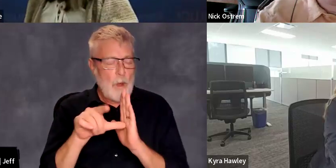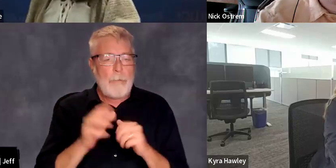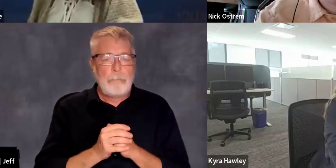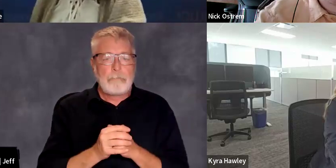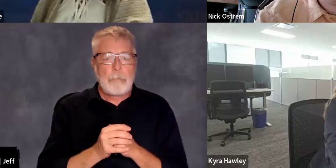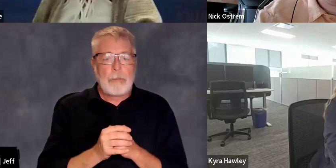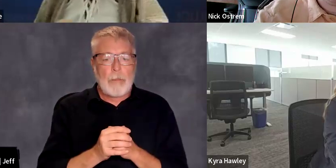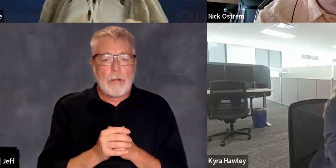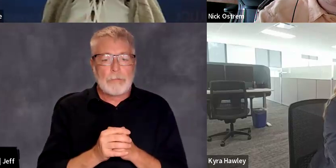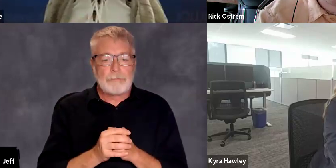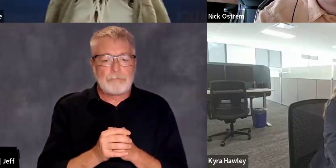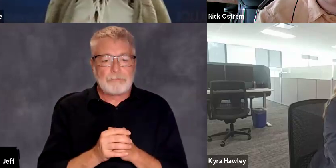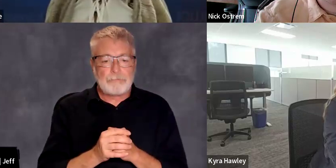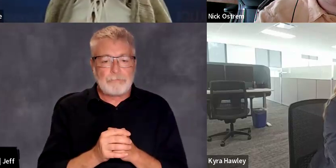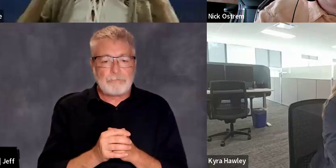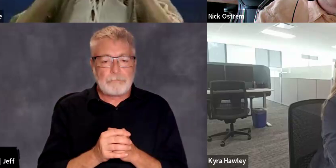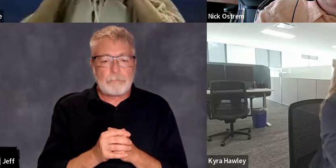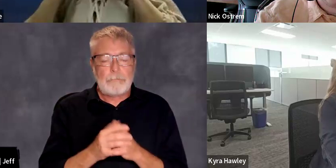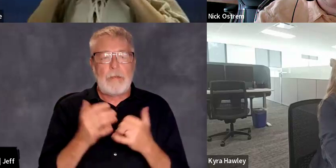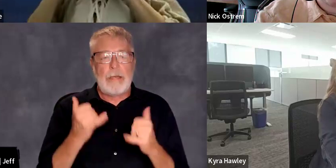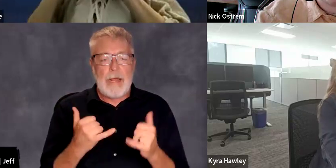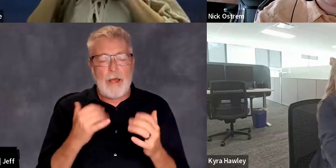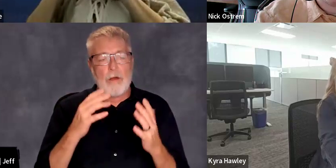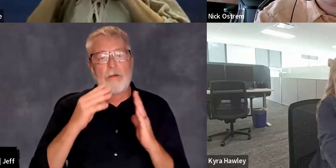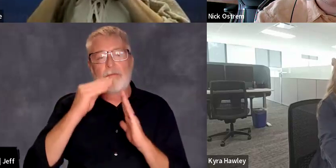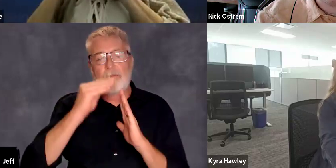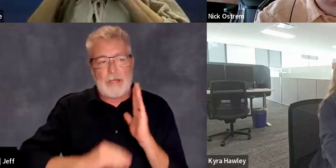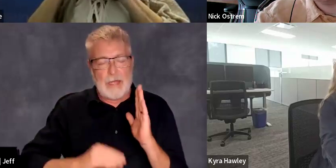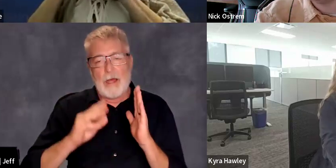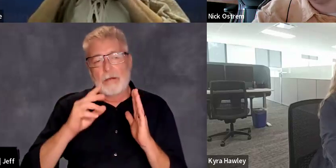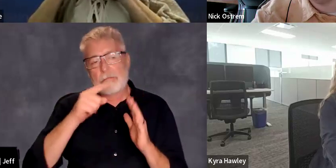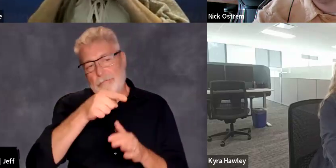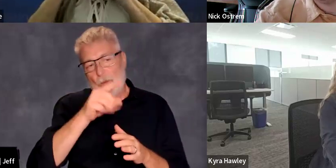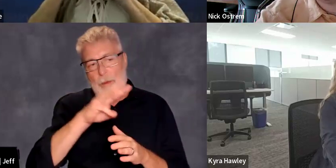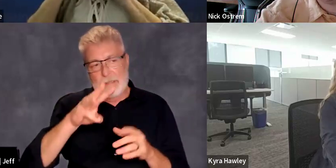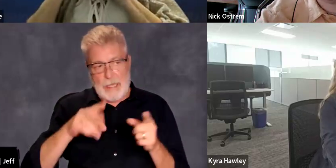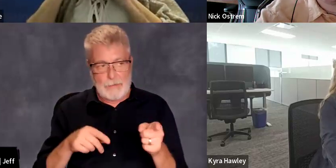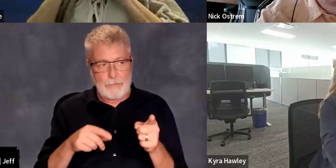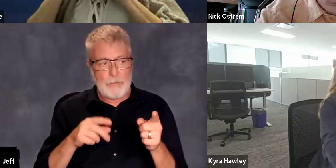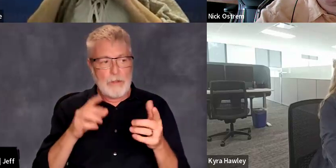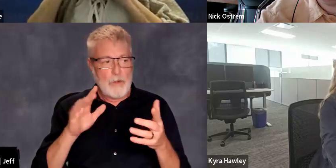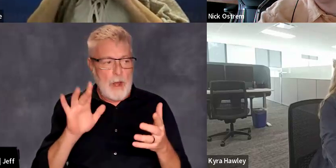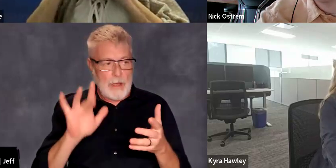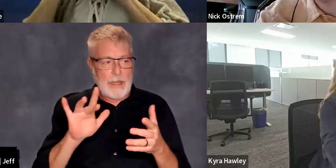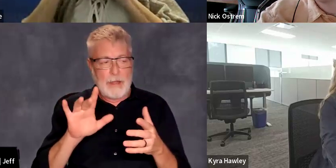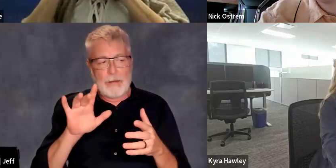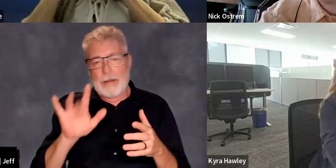But back to the actual filling out of the website. So we'll jump into step 4